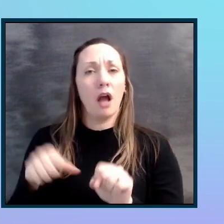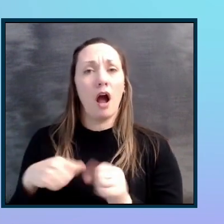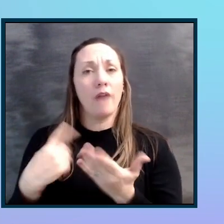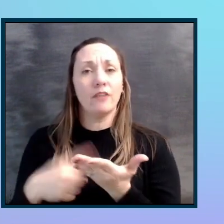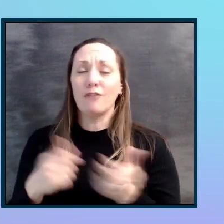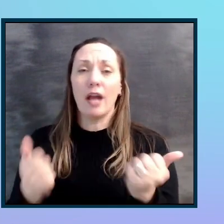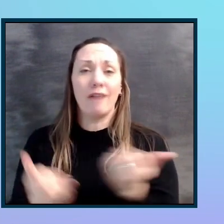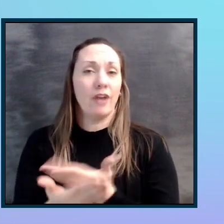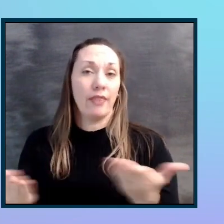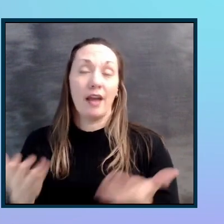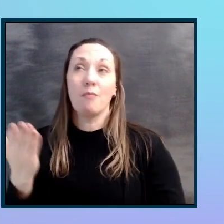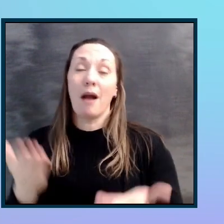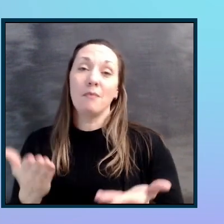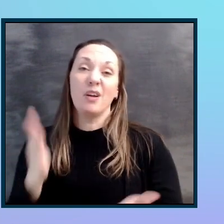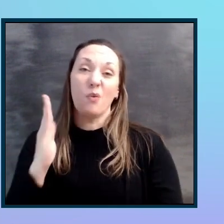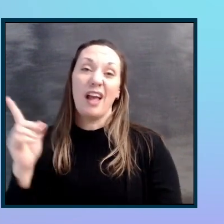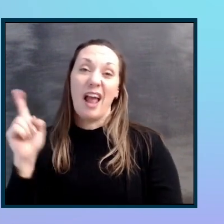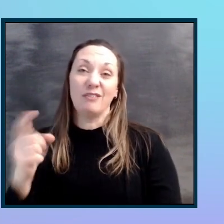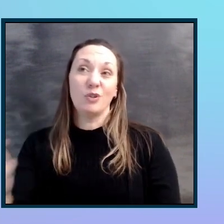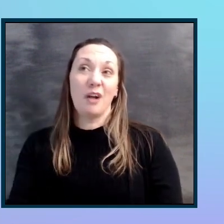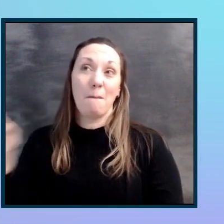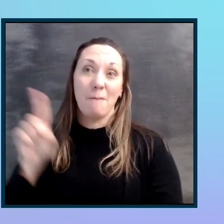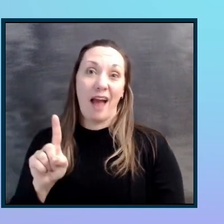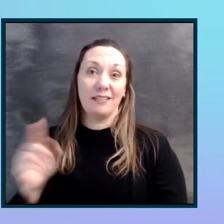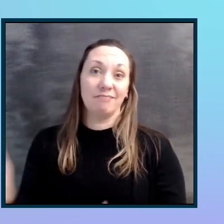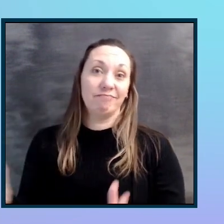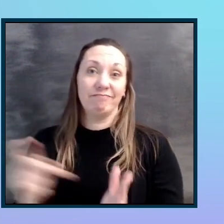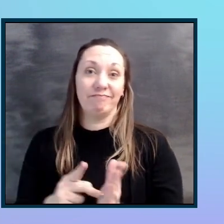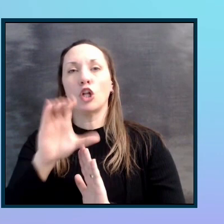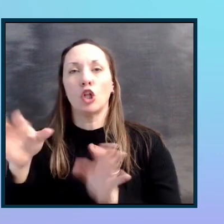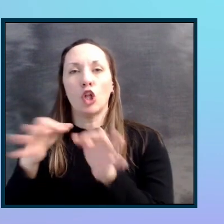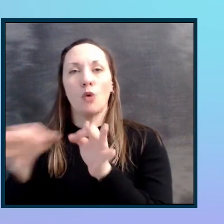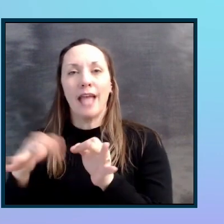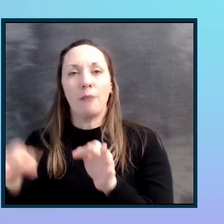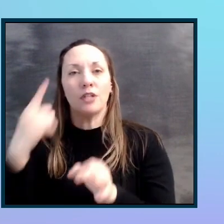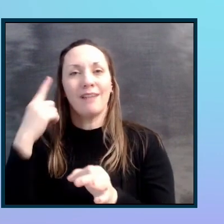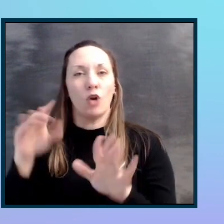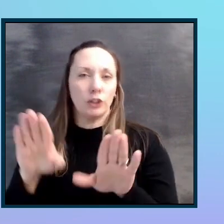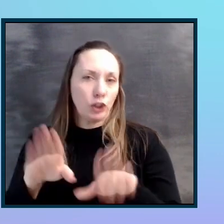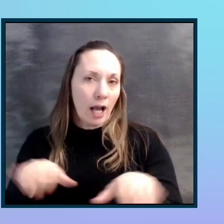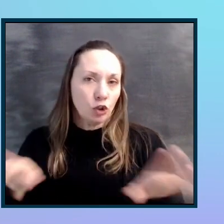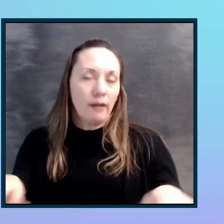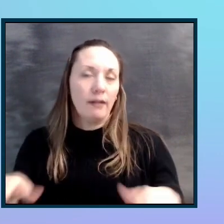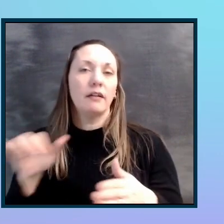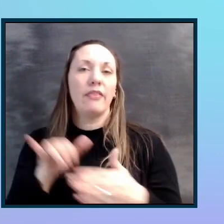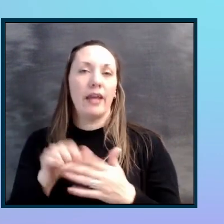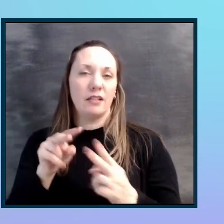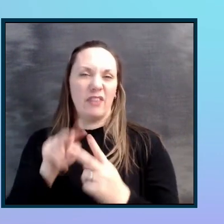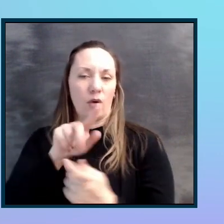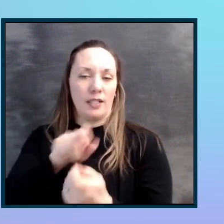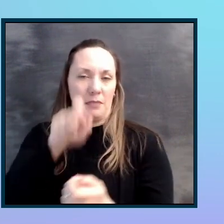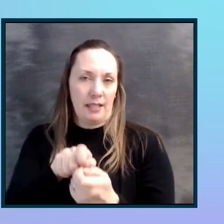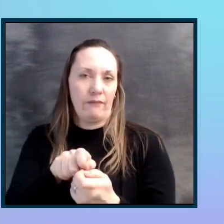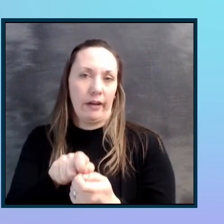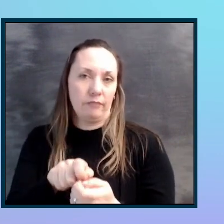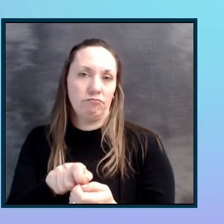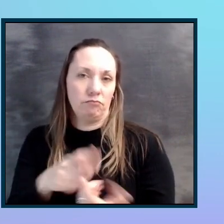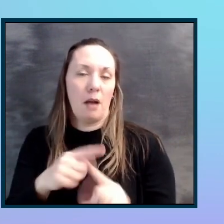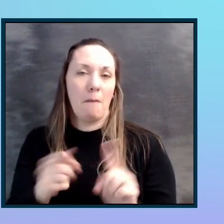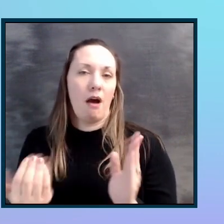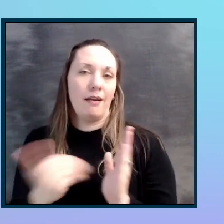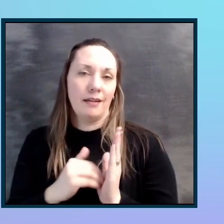of broadcasters have on their site. And the last one was the most complicated for me, because I never would have thought of it as being